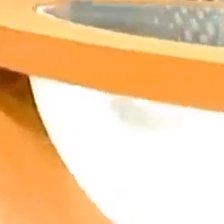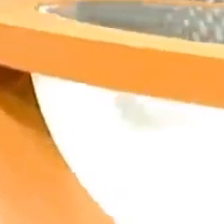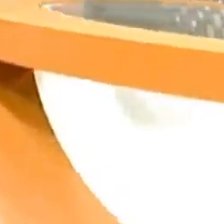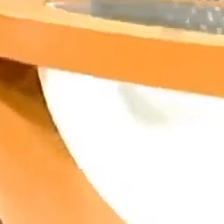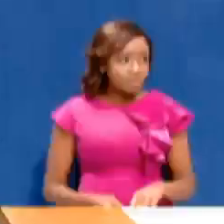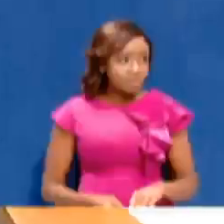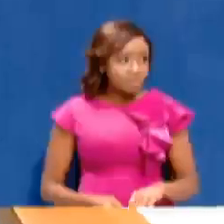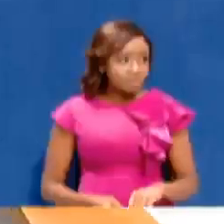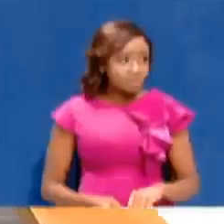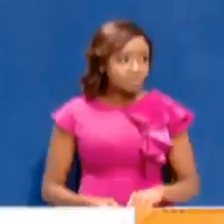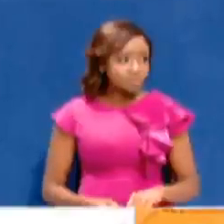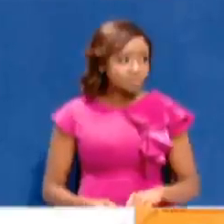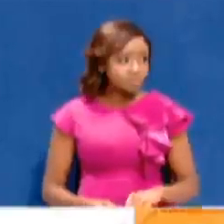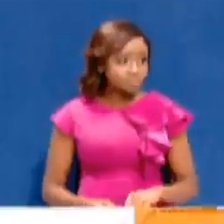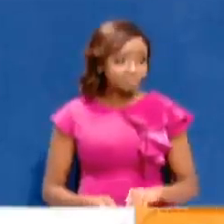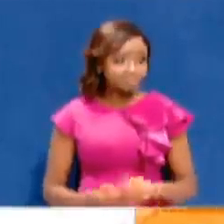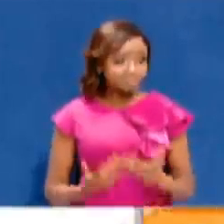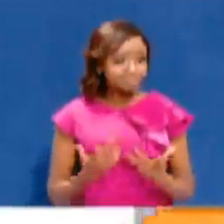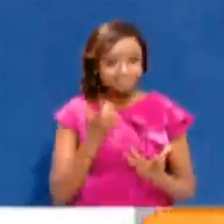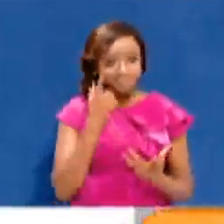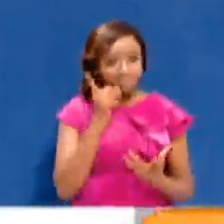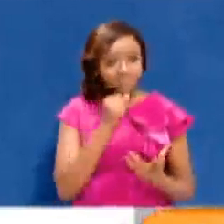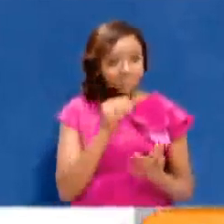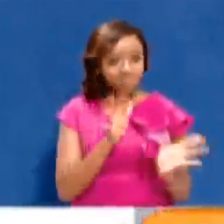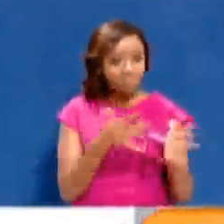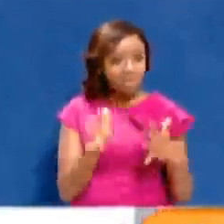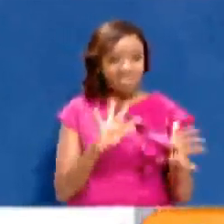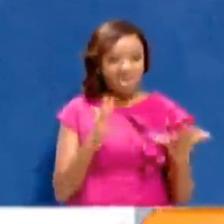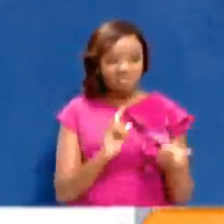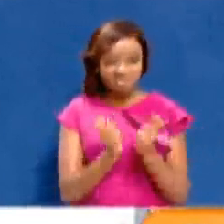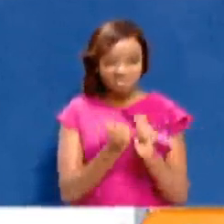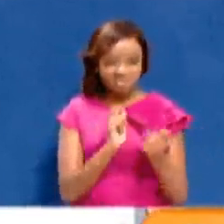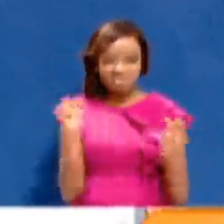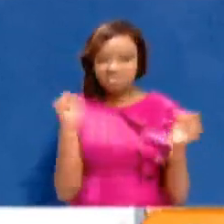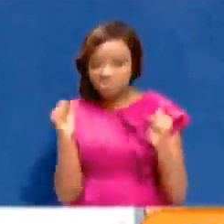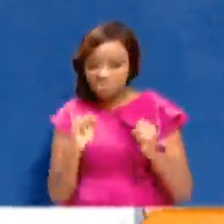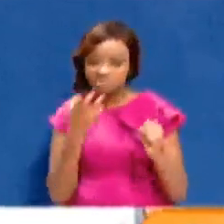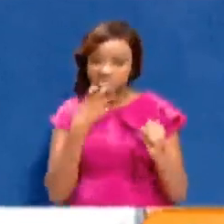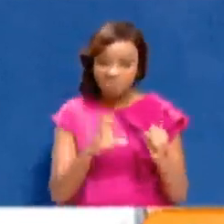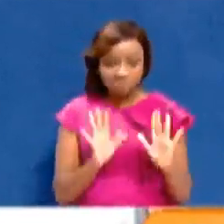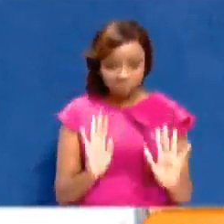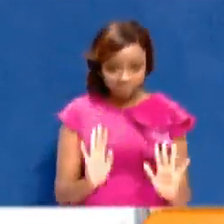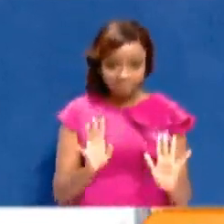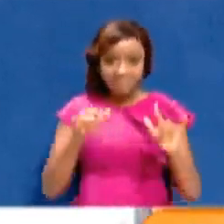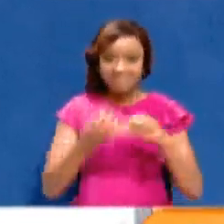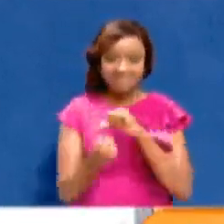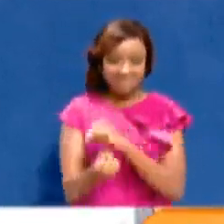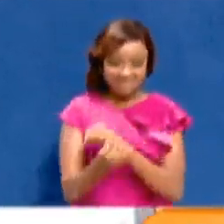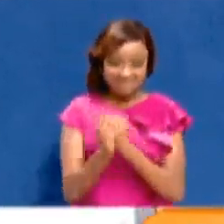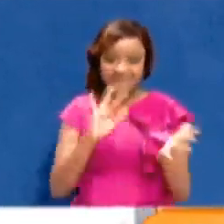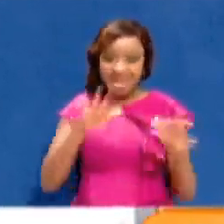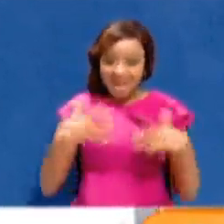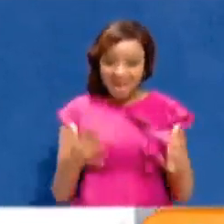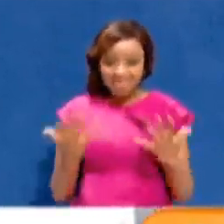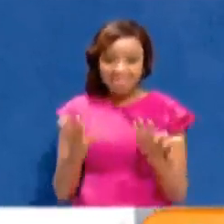is typically the weather at this time? I mean, the weather has been changing so much, sometimes it's hard to remember, right? Okay, so let's begin just by talking about